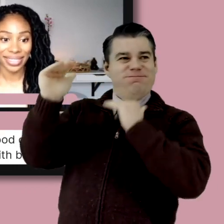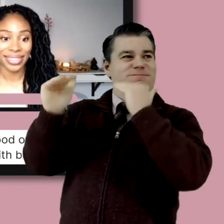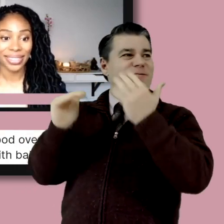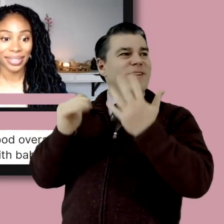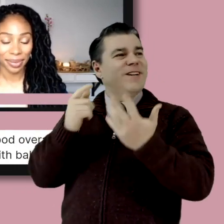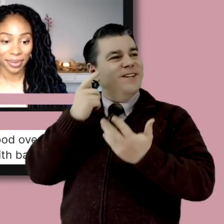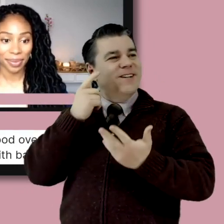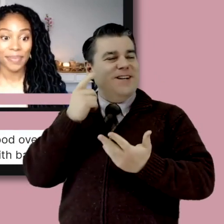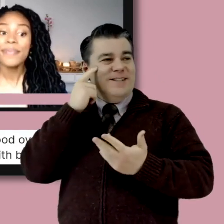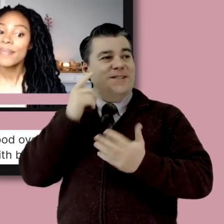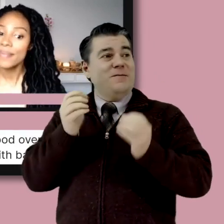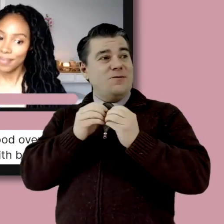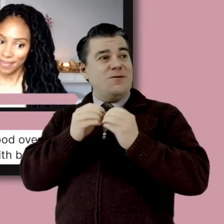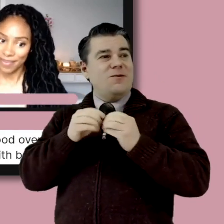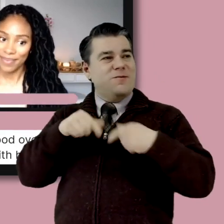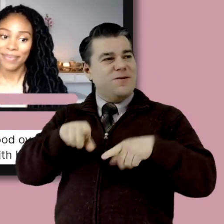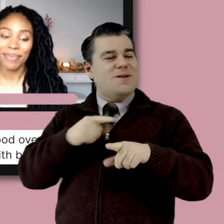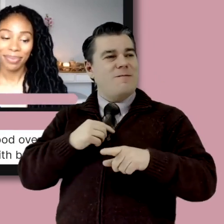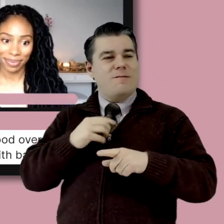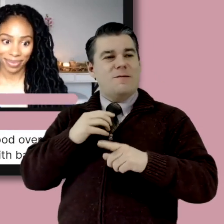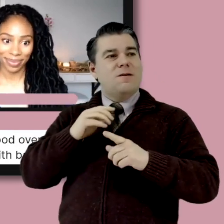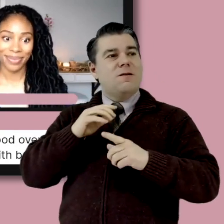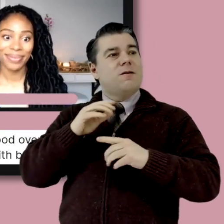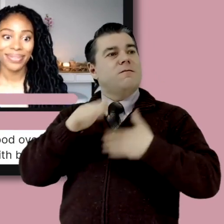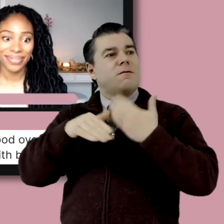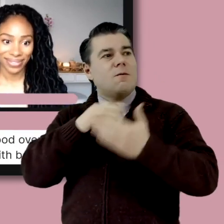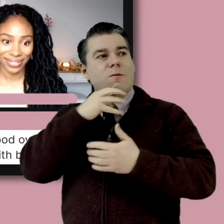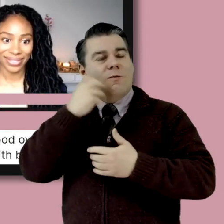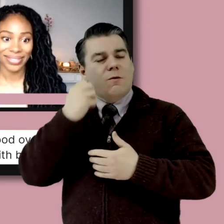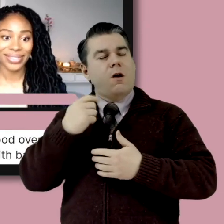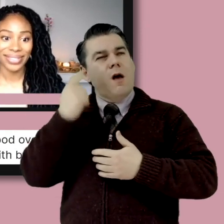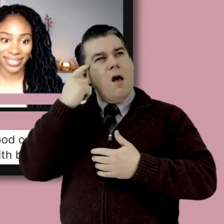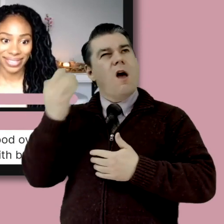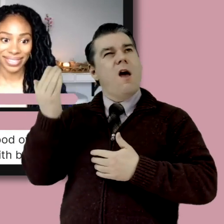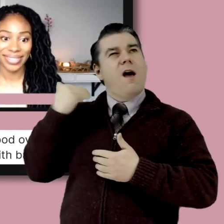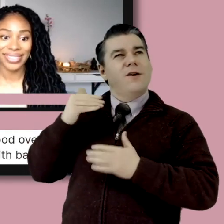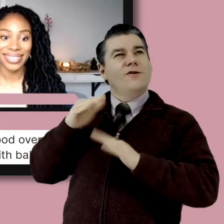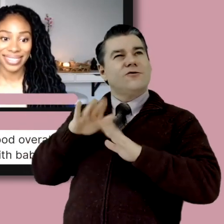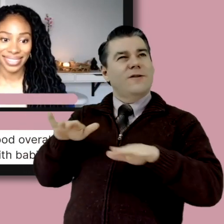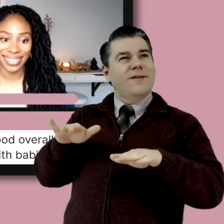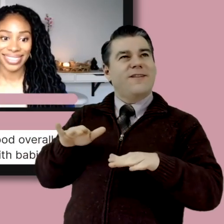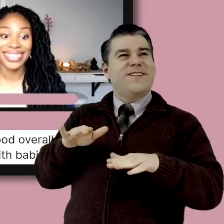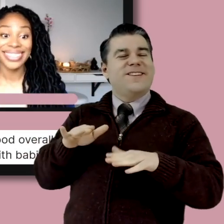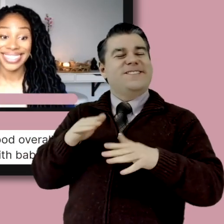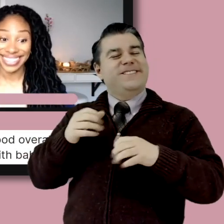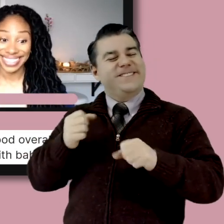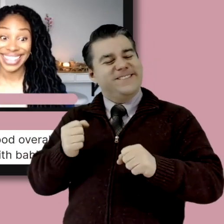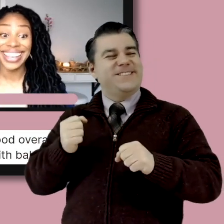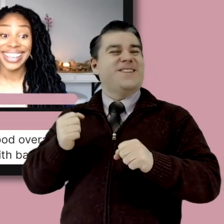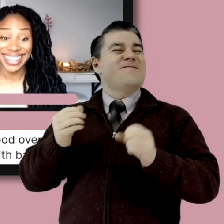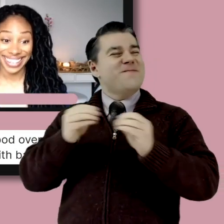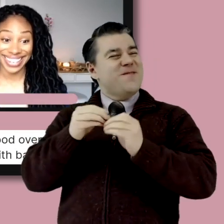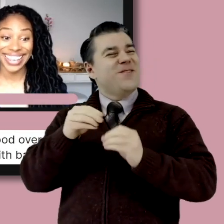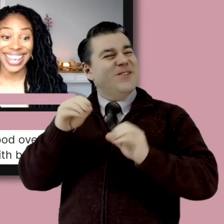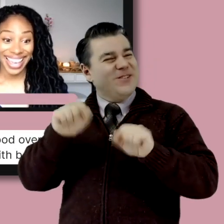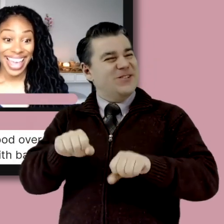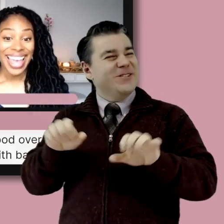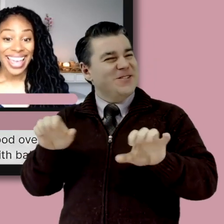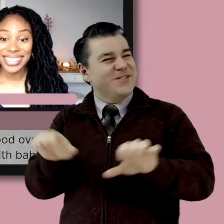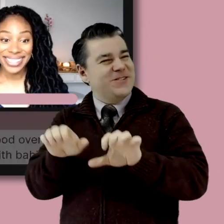seeing that more as I'm getting older, that there's more that I could have done as a child that I was not trying to hear when I was a